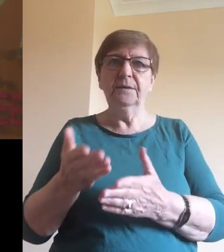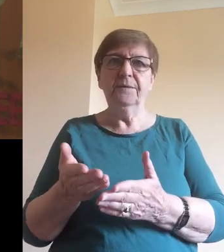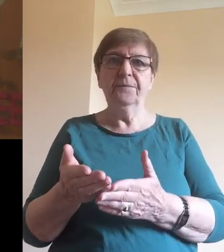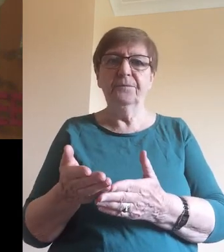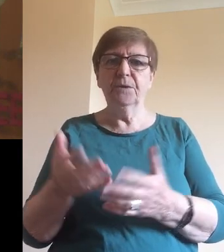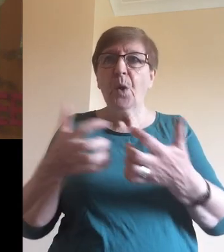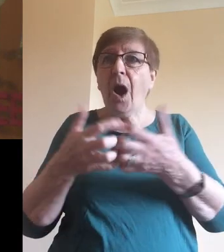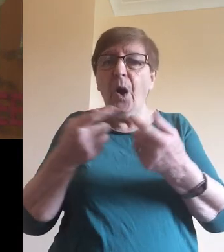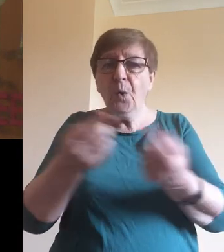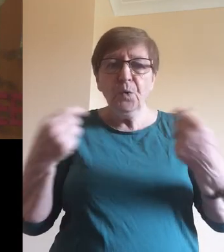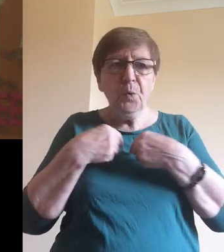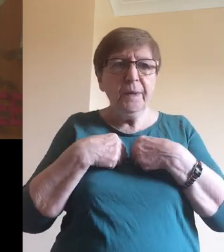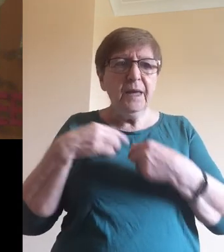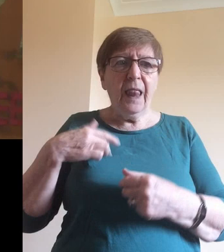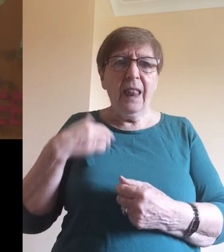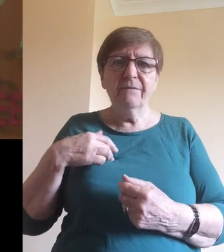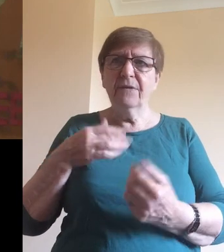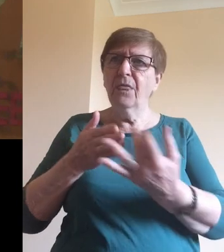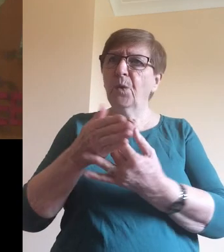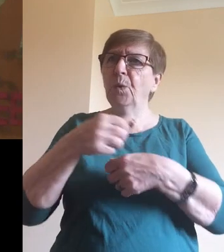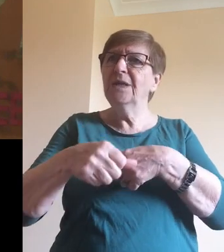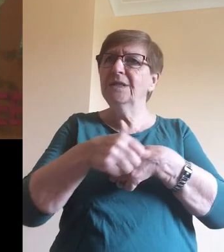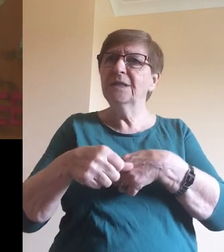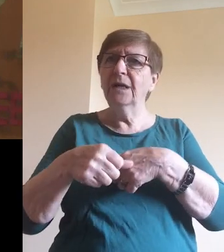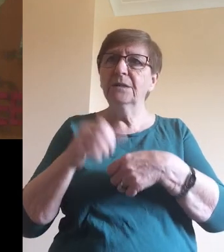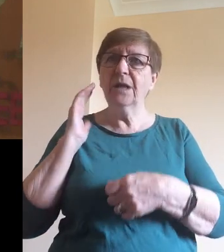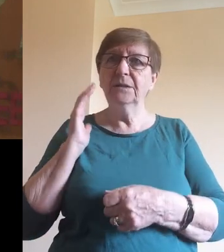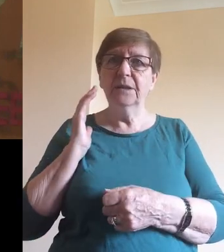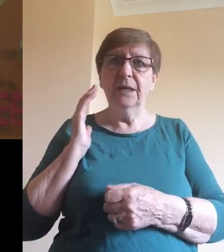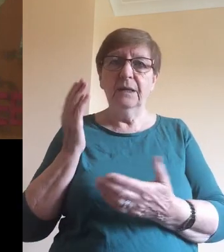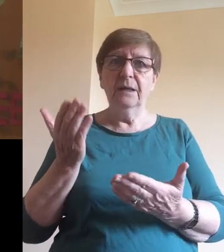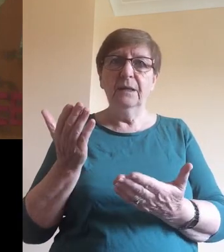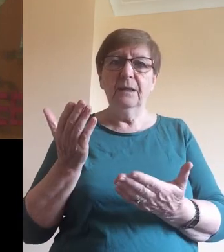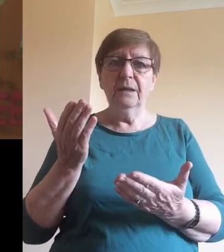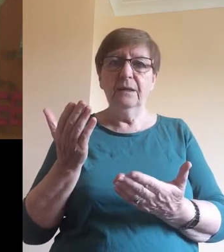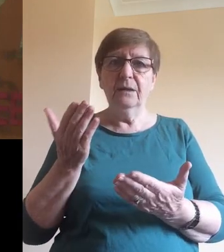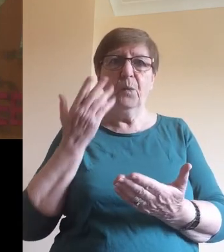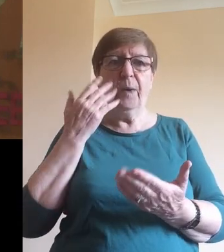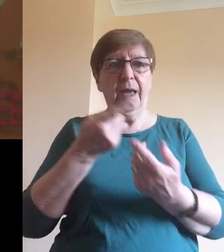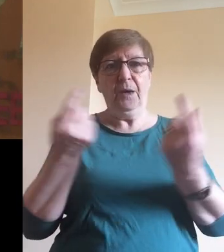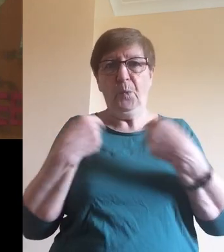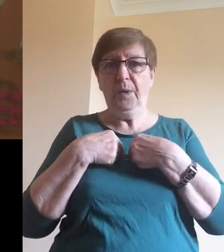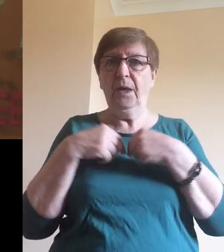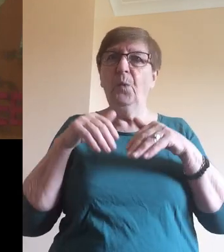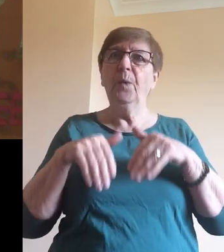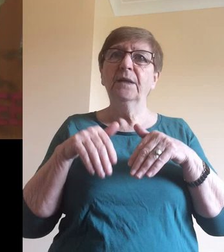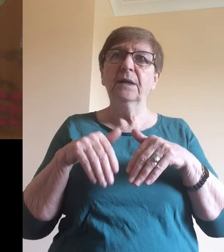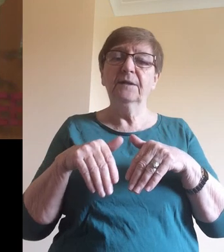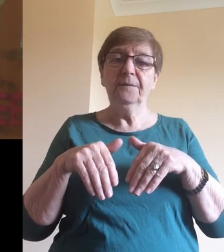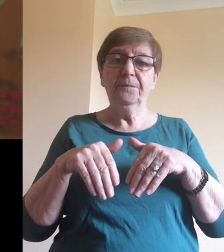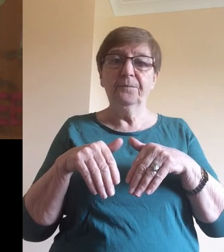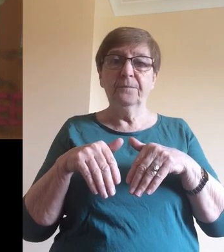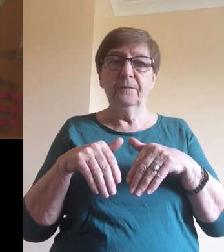So how do we live Easter? How do we live Easter Sunday in the waiting time? The time